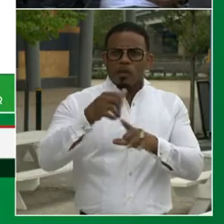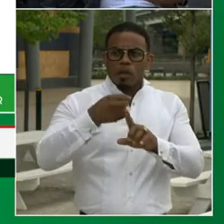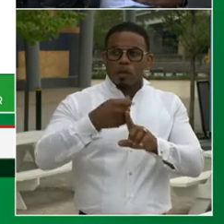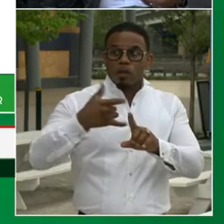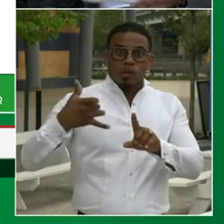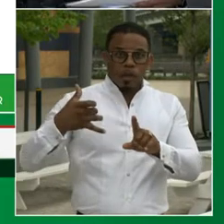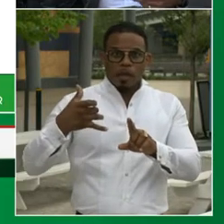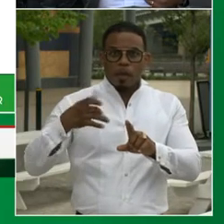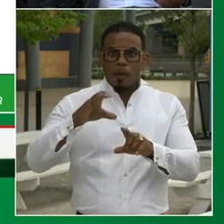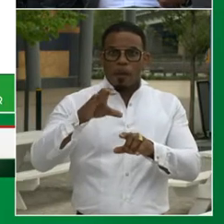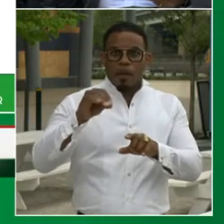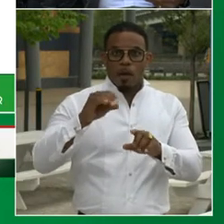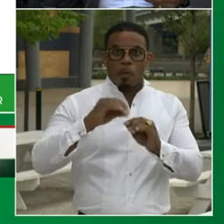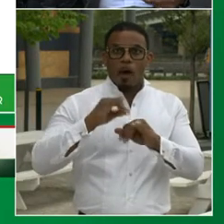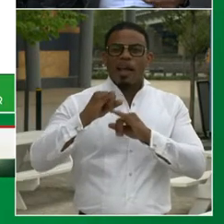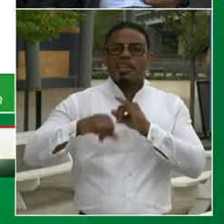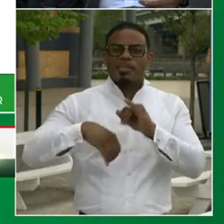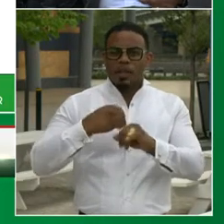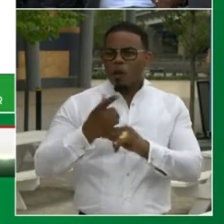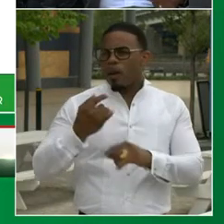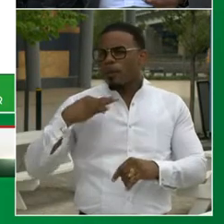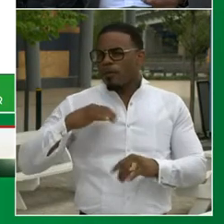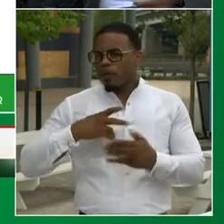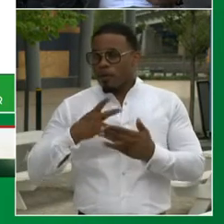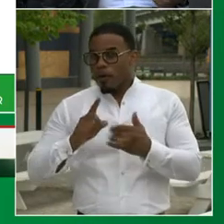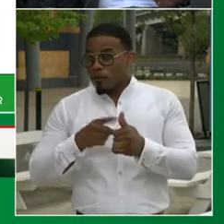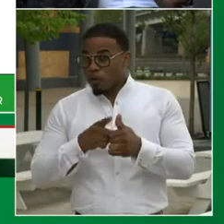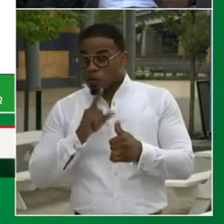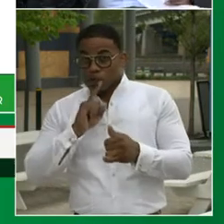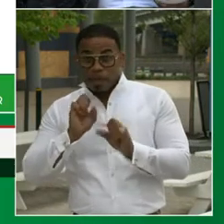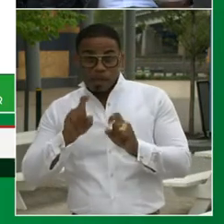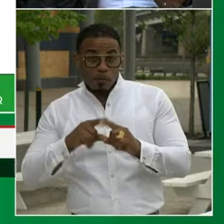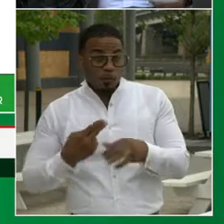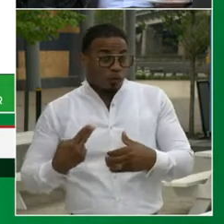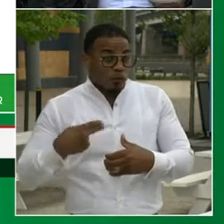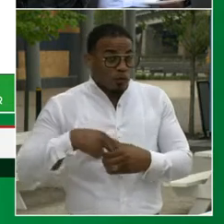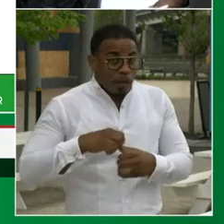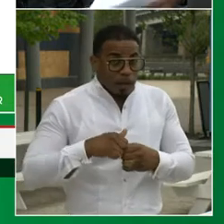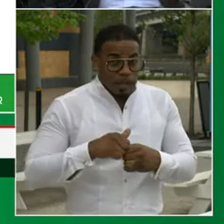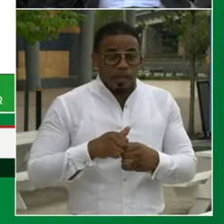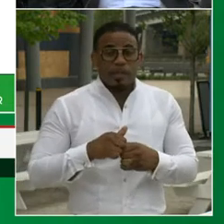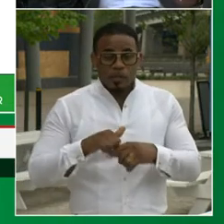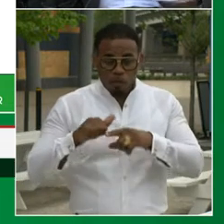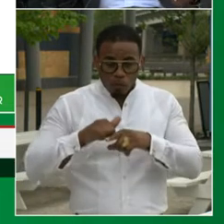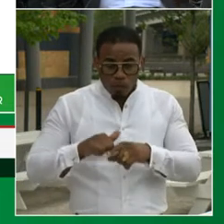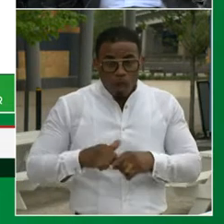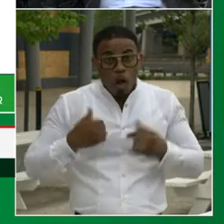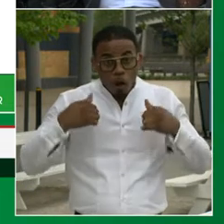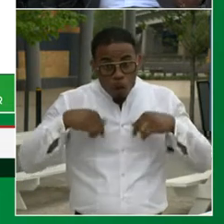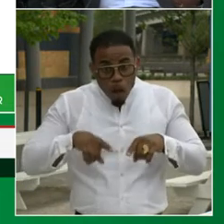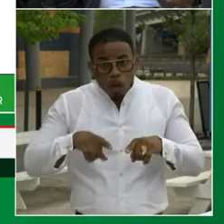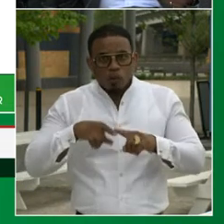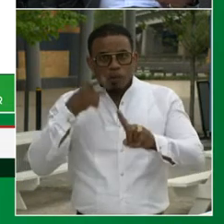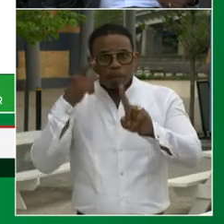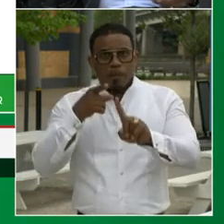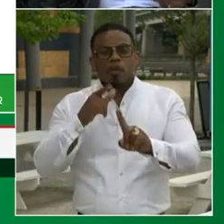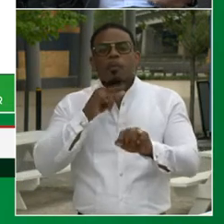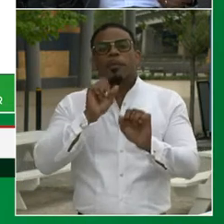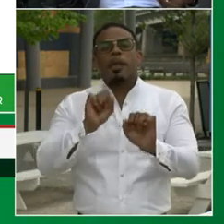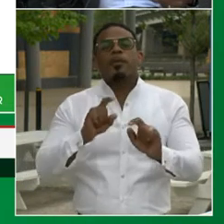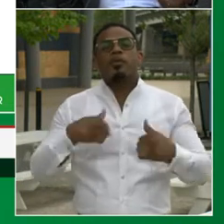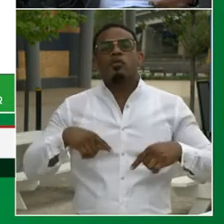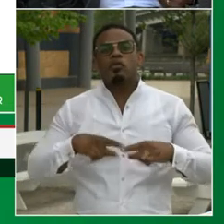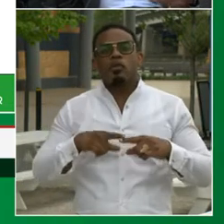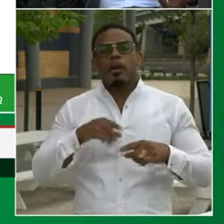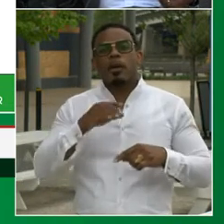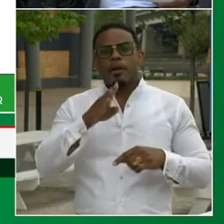So now what we're doing, one of the benefits of the program, the first one is to be able to join us on trade missions. And while they're on the missions, we'll be able to